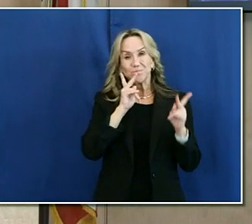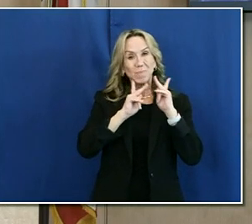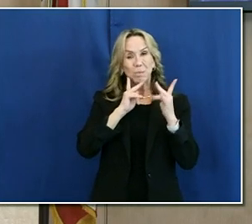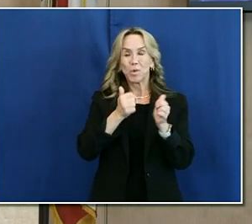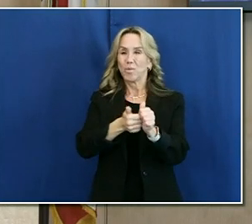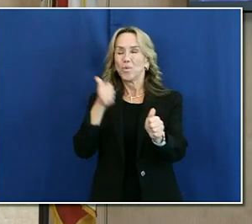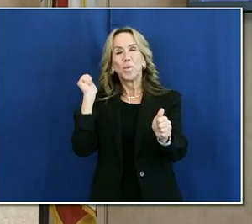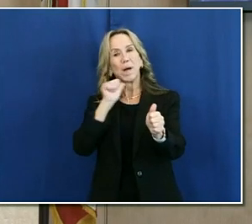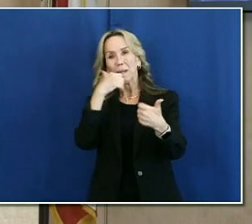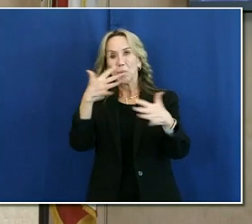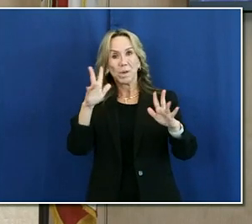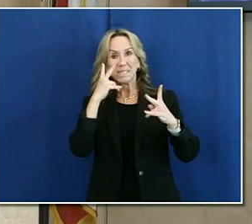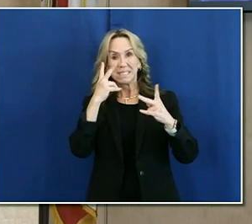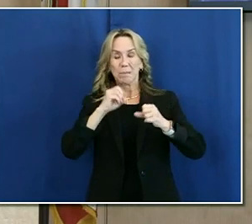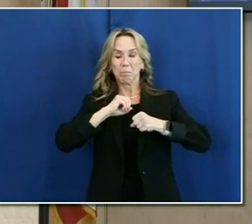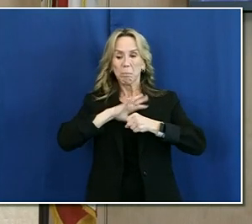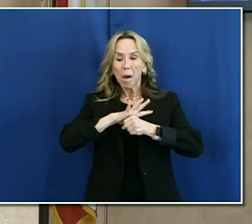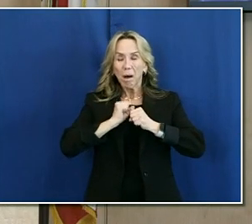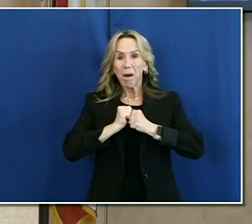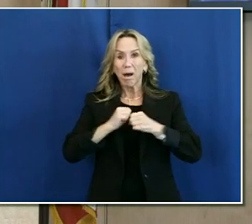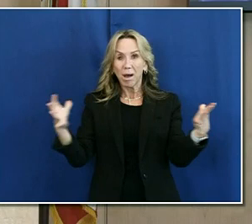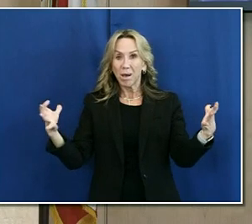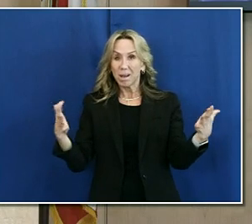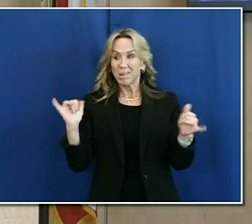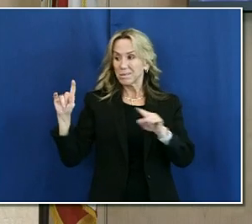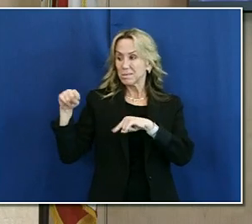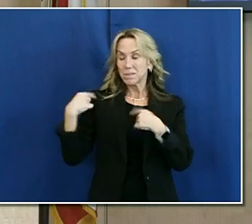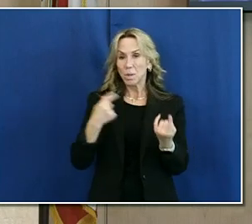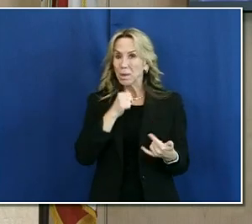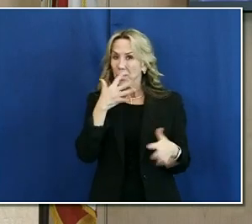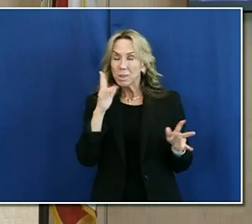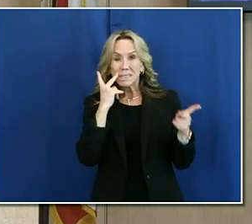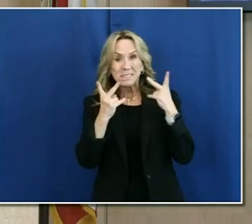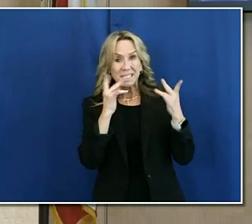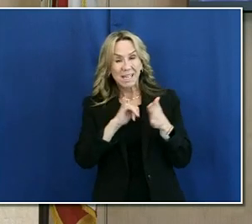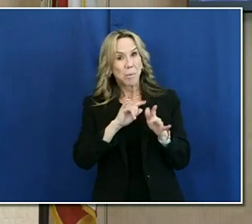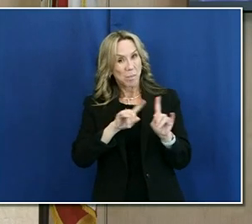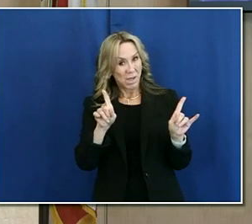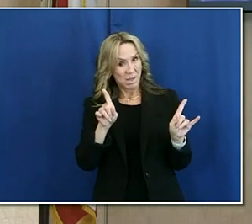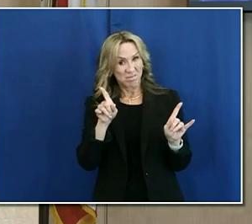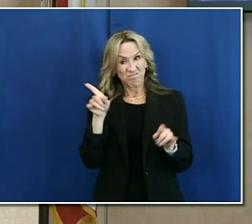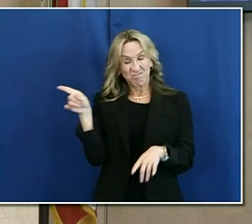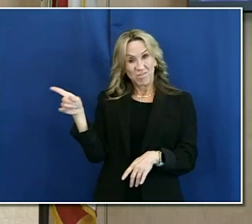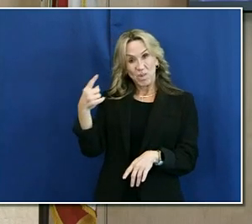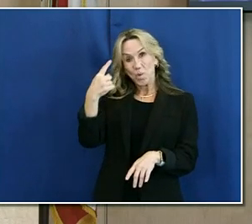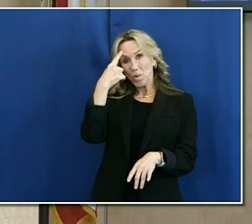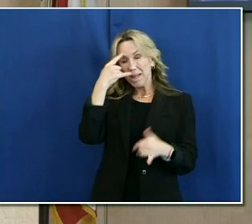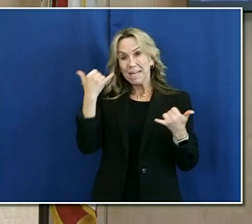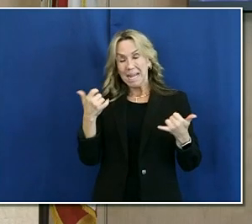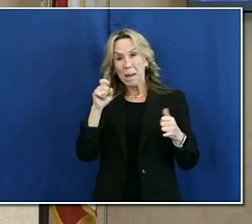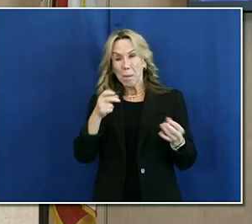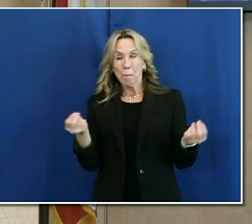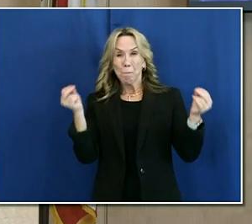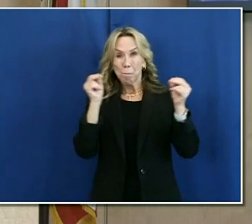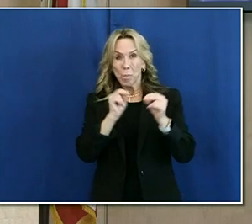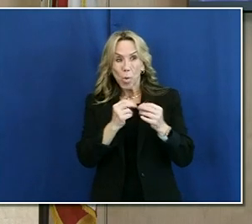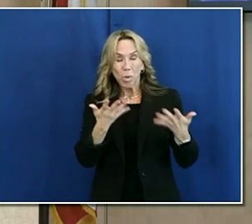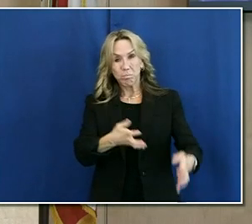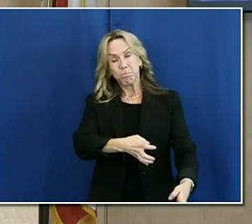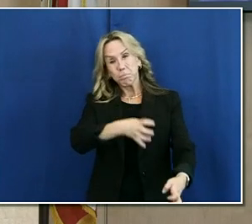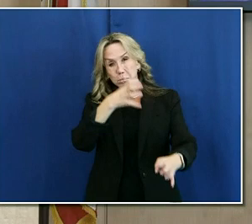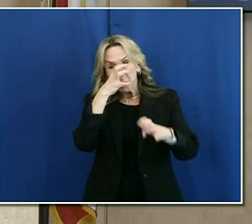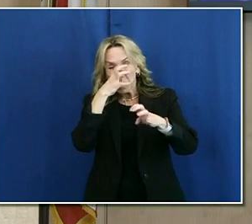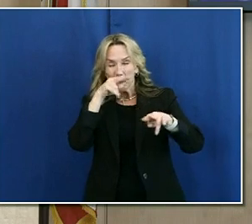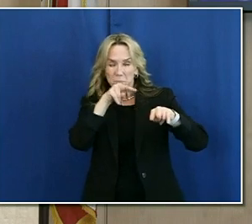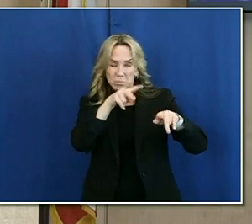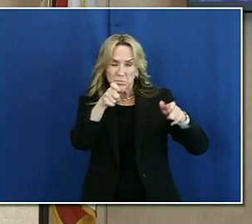avoid all along, right? And do you think that it's going to take even more aggressive enforcement to prevent that